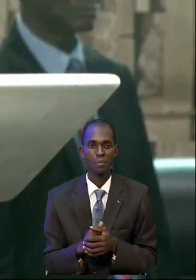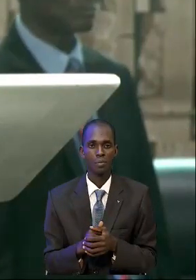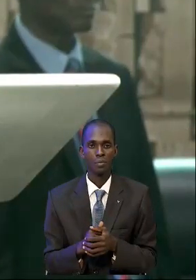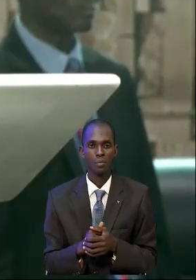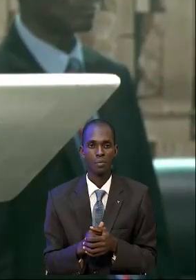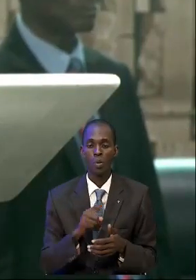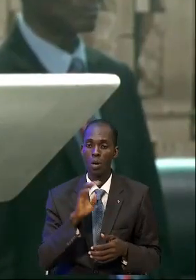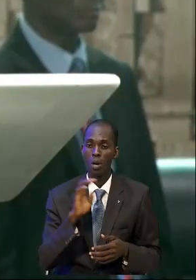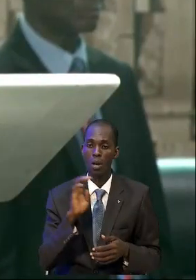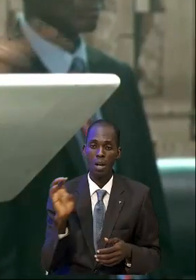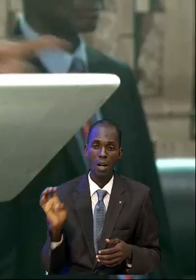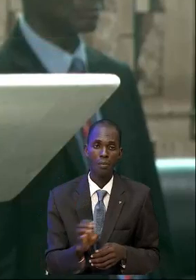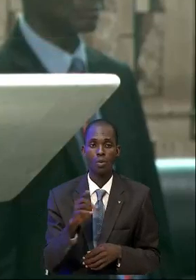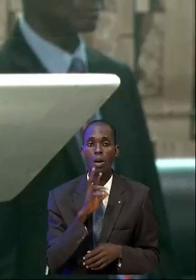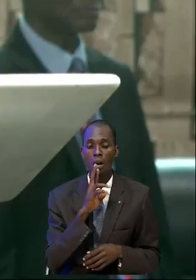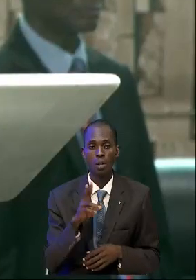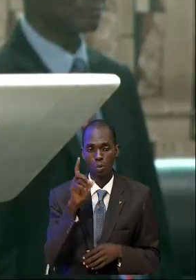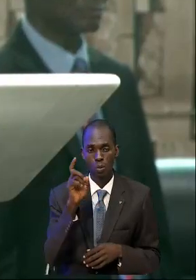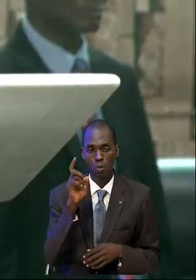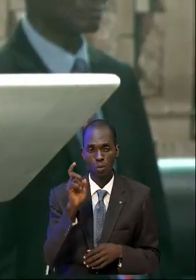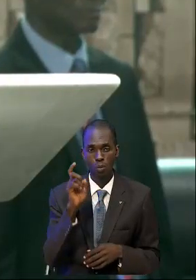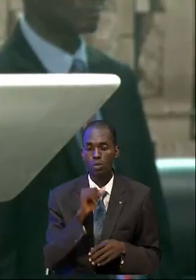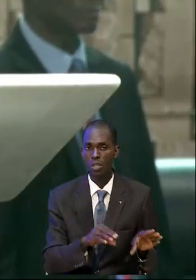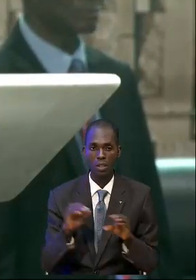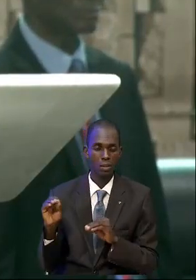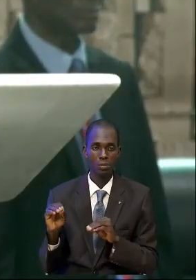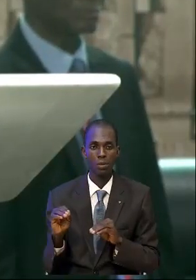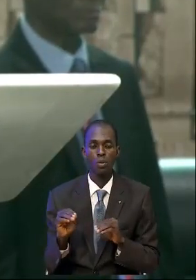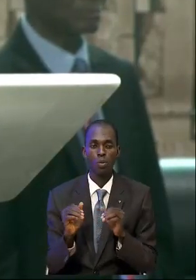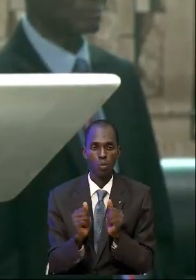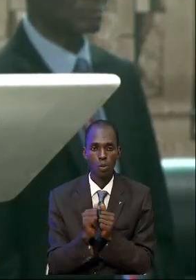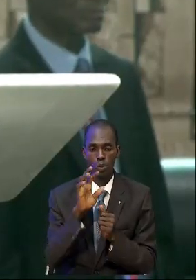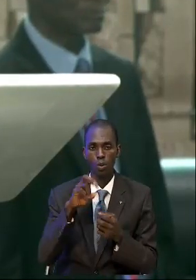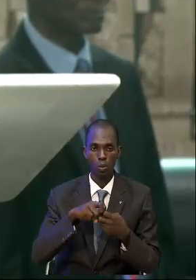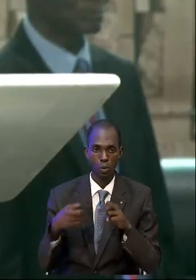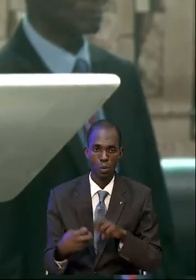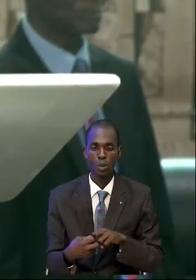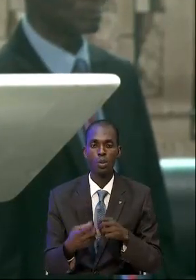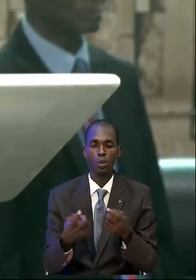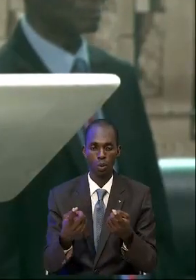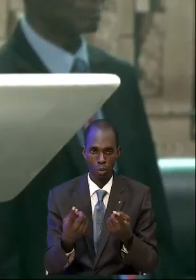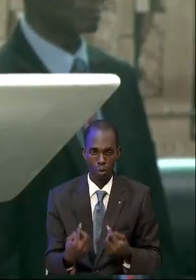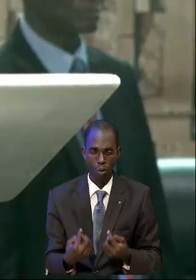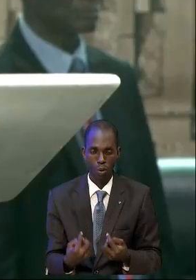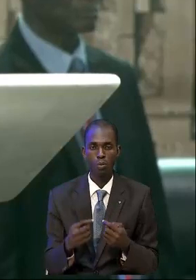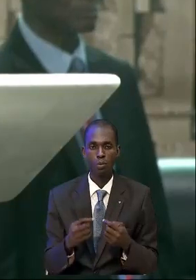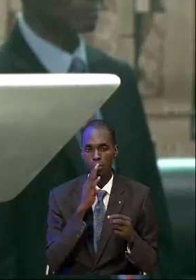them. Join them in hall 6. Wherever you are, you must not live here with your